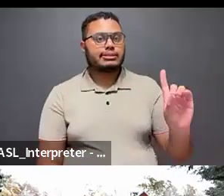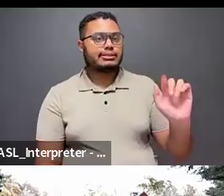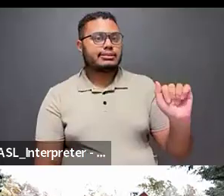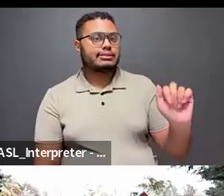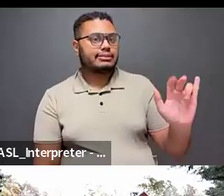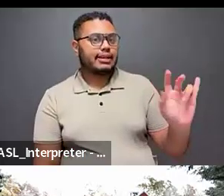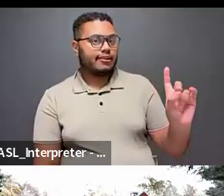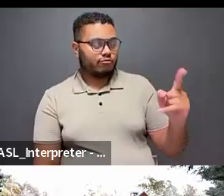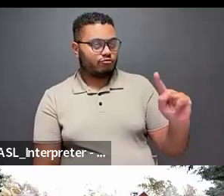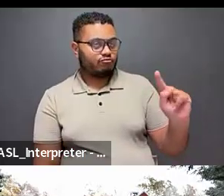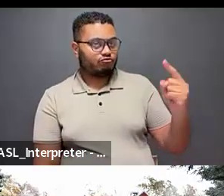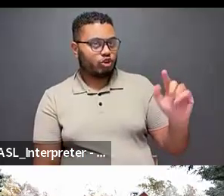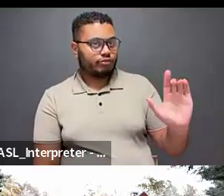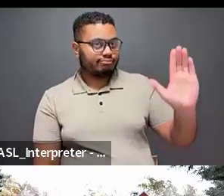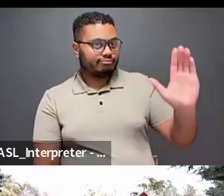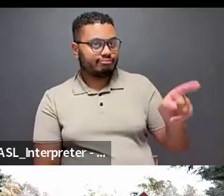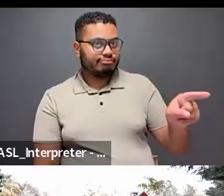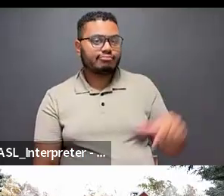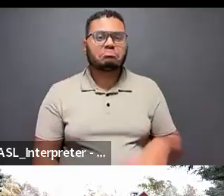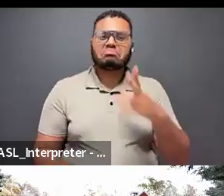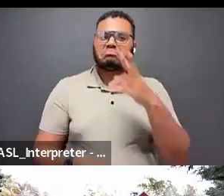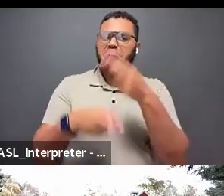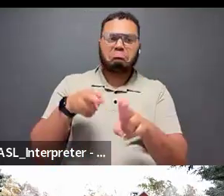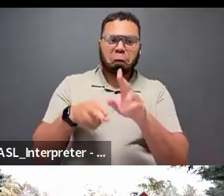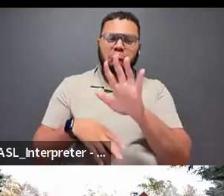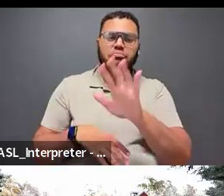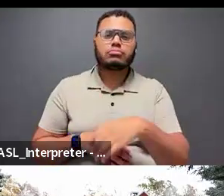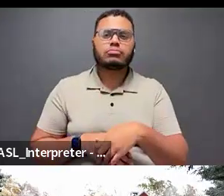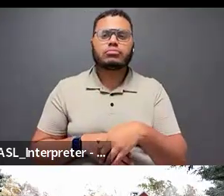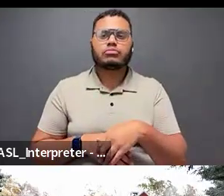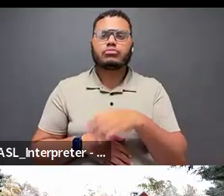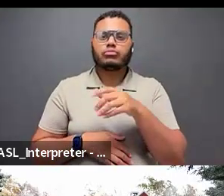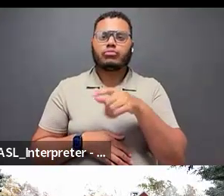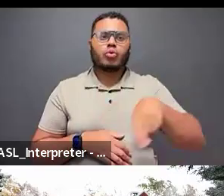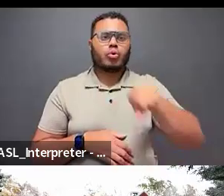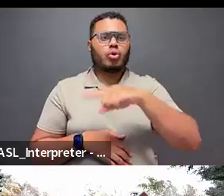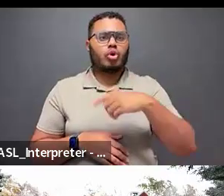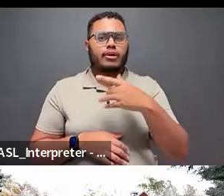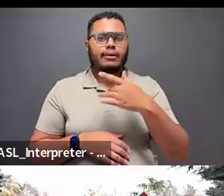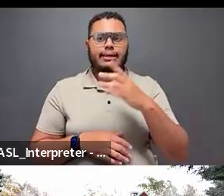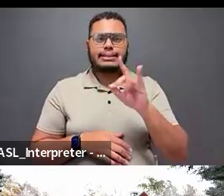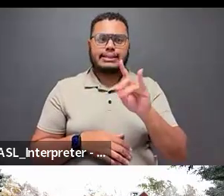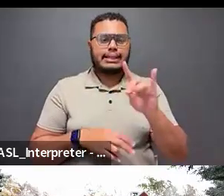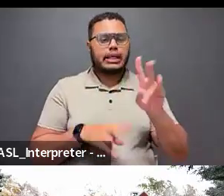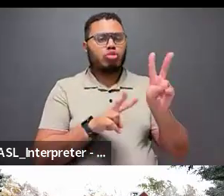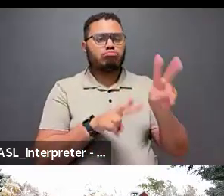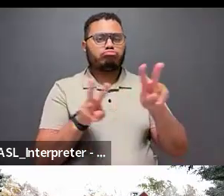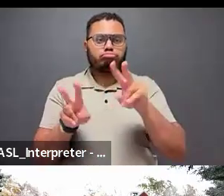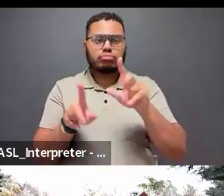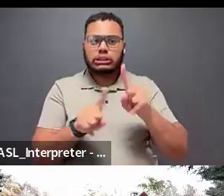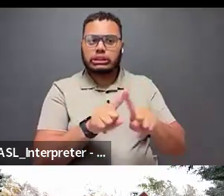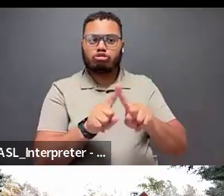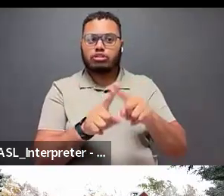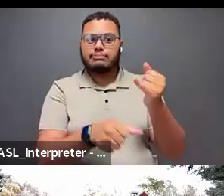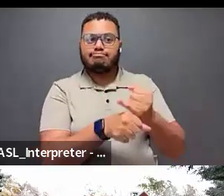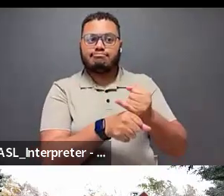hand up first. Yeah, just a quick one. You all did a tour of various sites